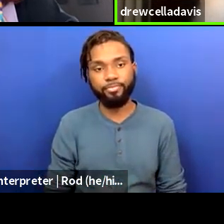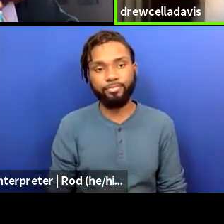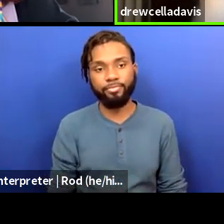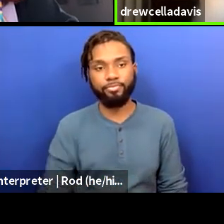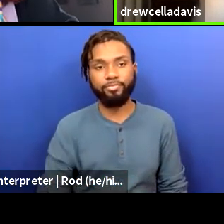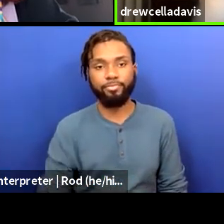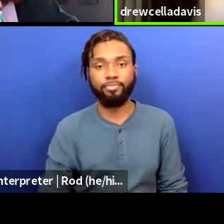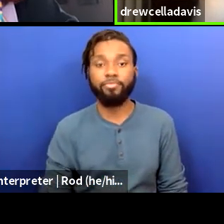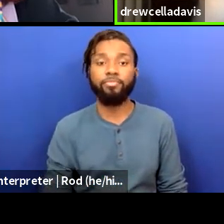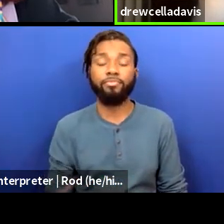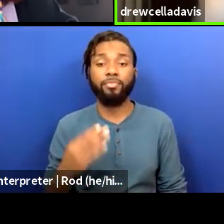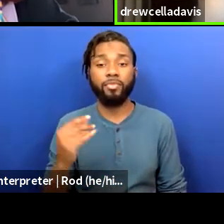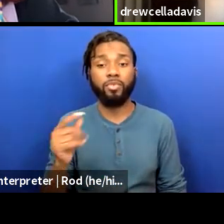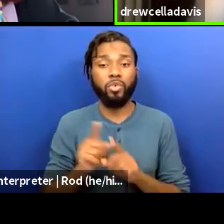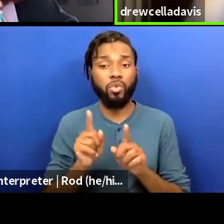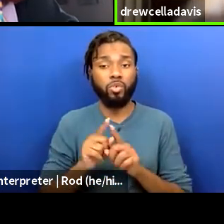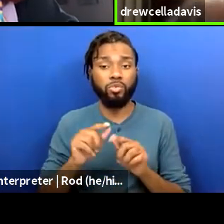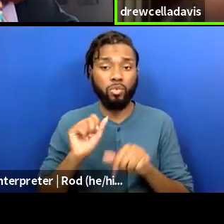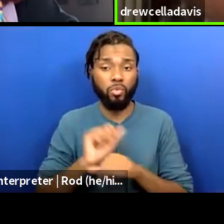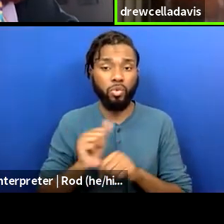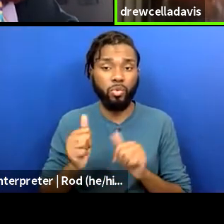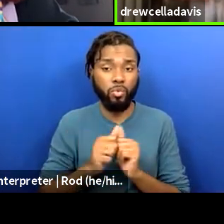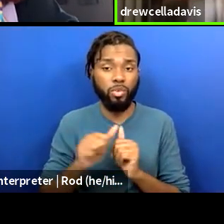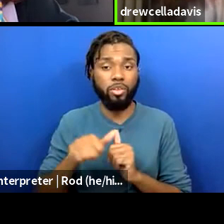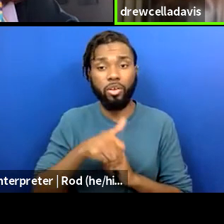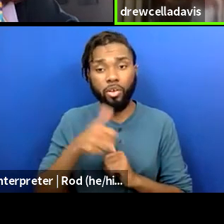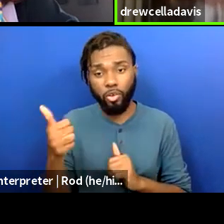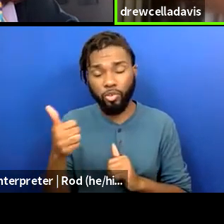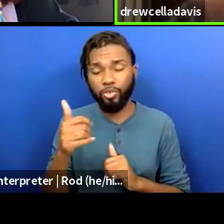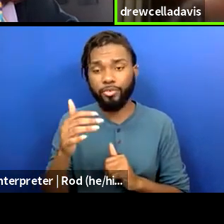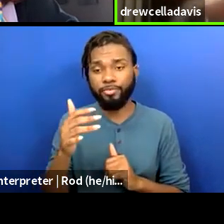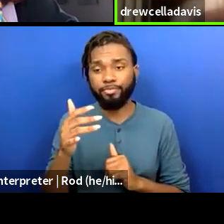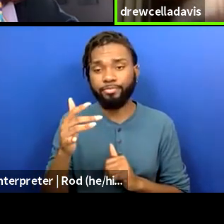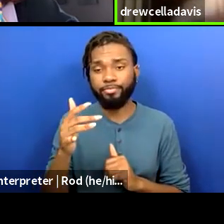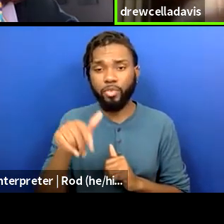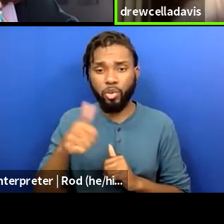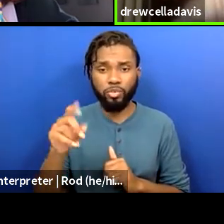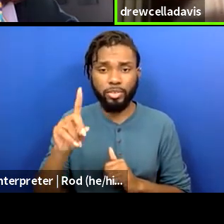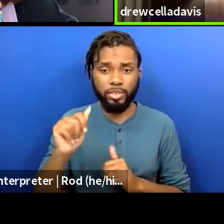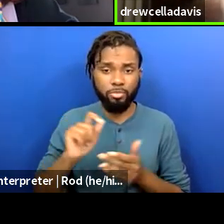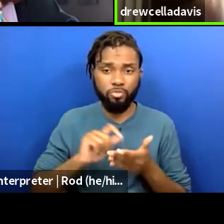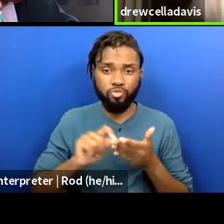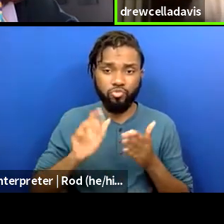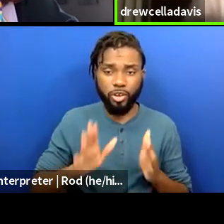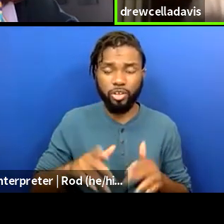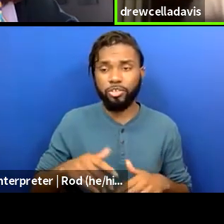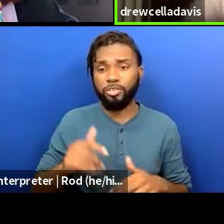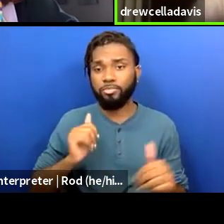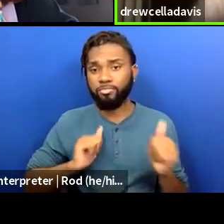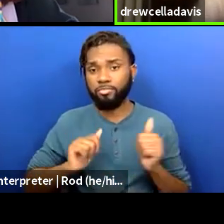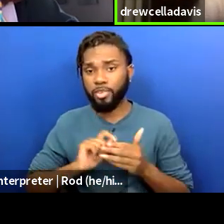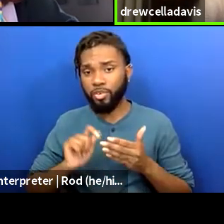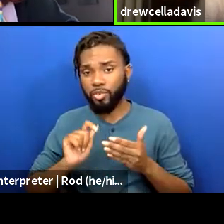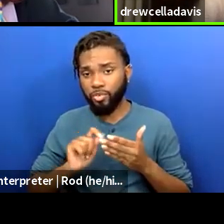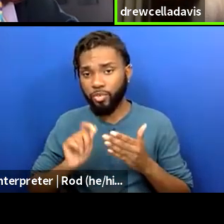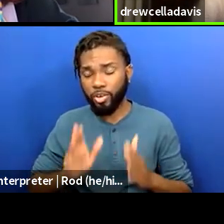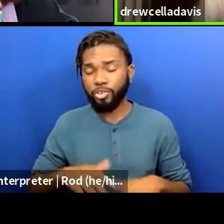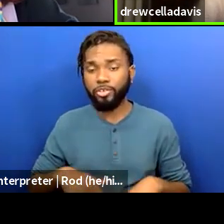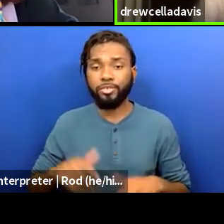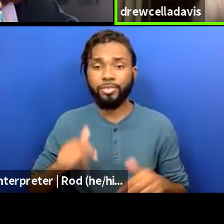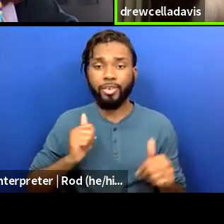And then just to work with especially other disabled writers and playwrights and actors,